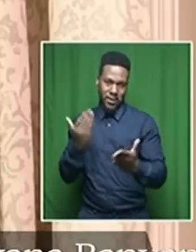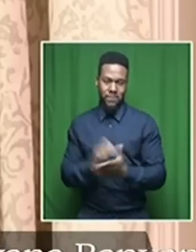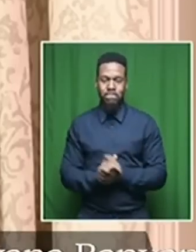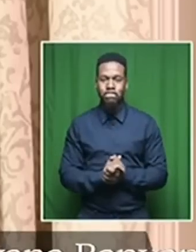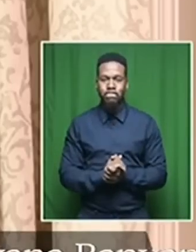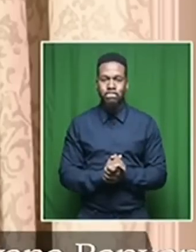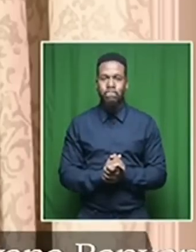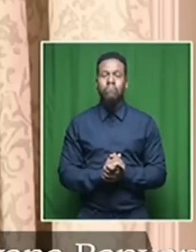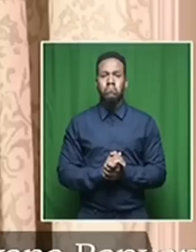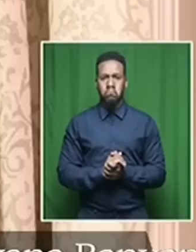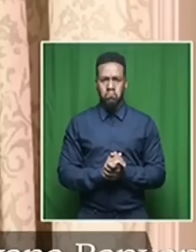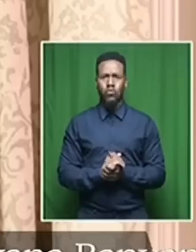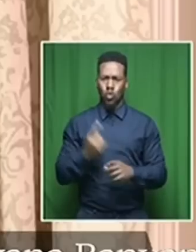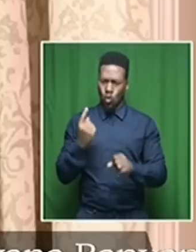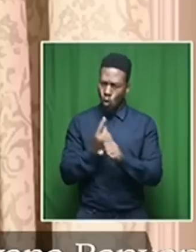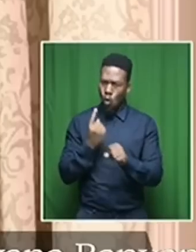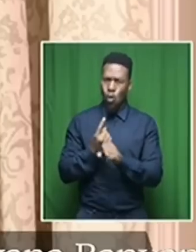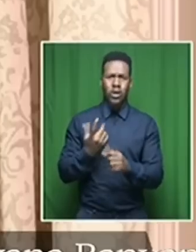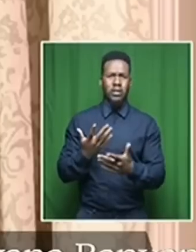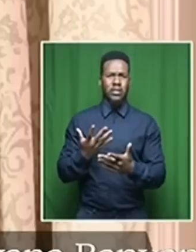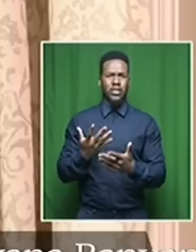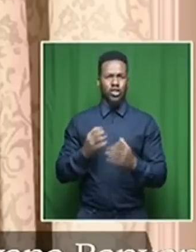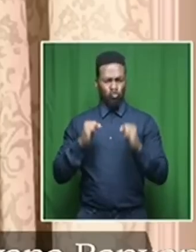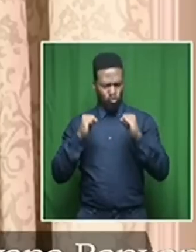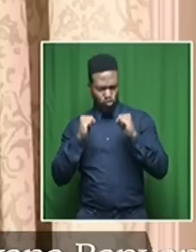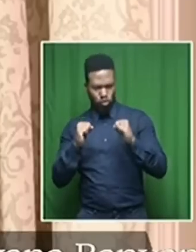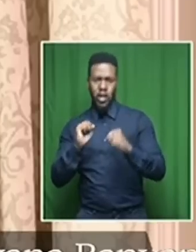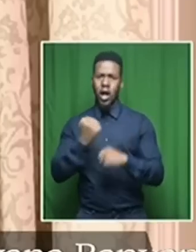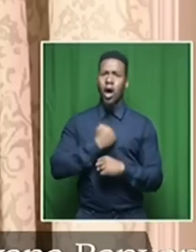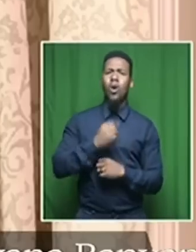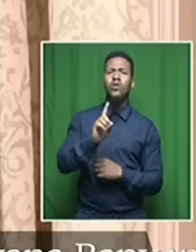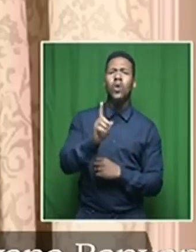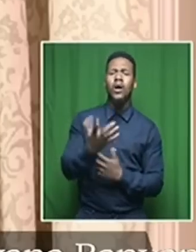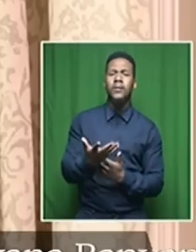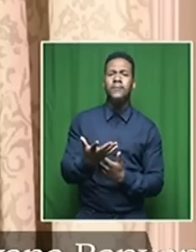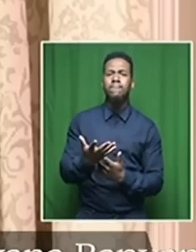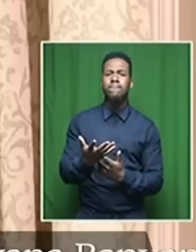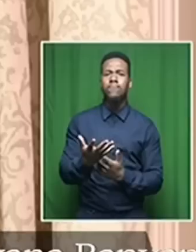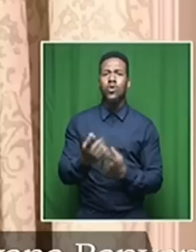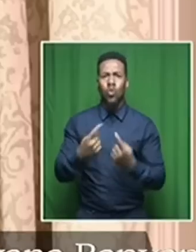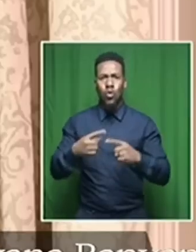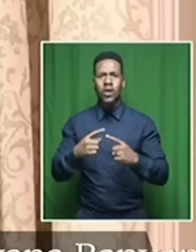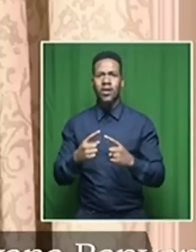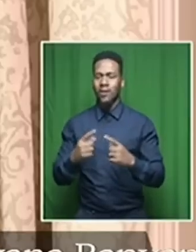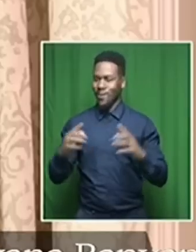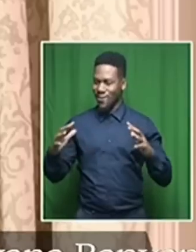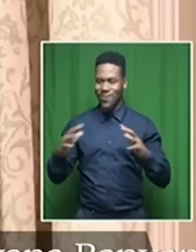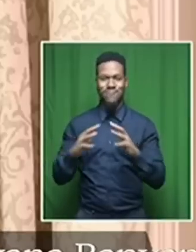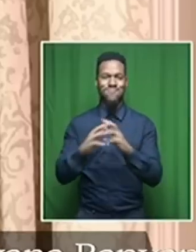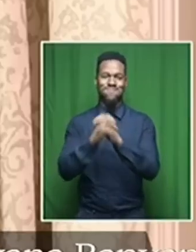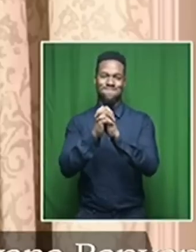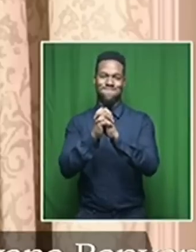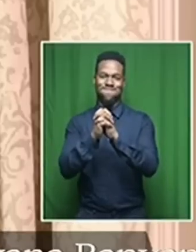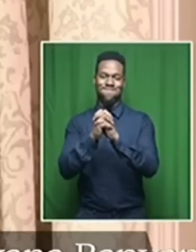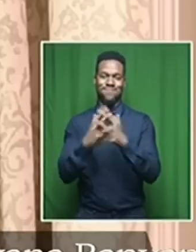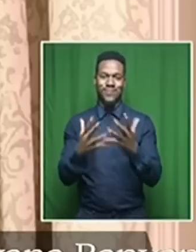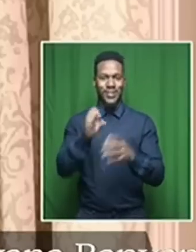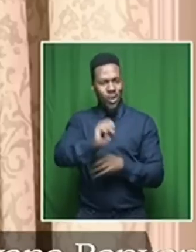It has always been our greatest strength that we are able to come together as South